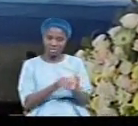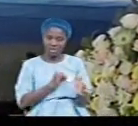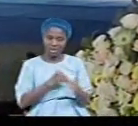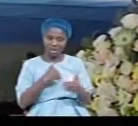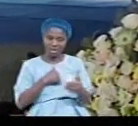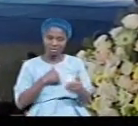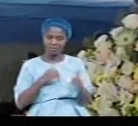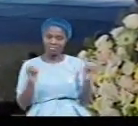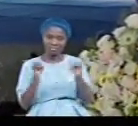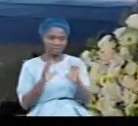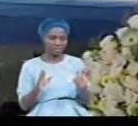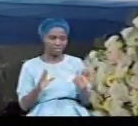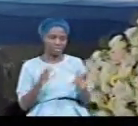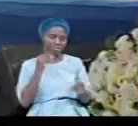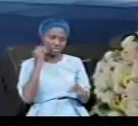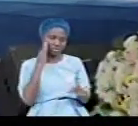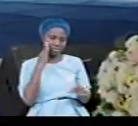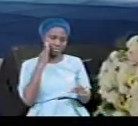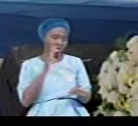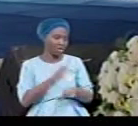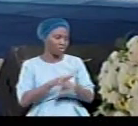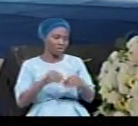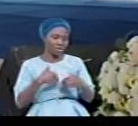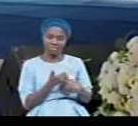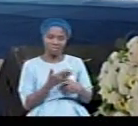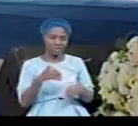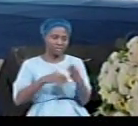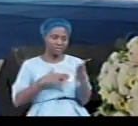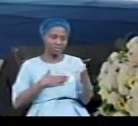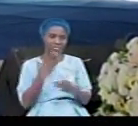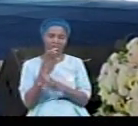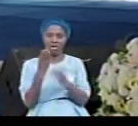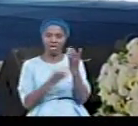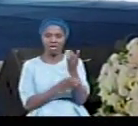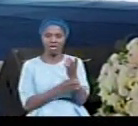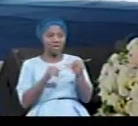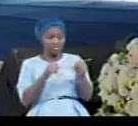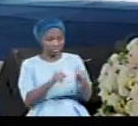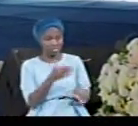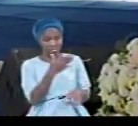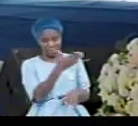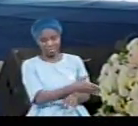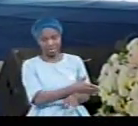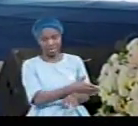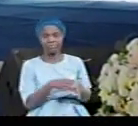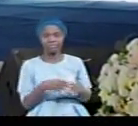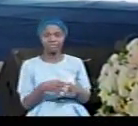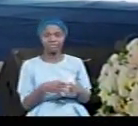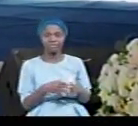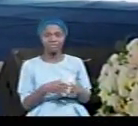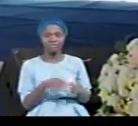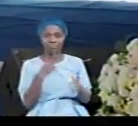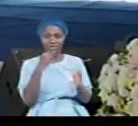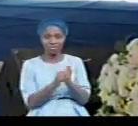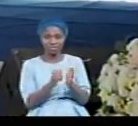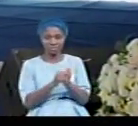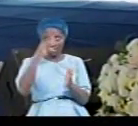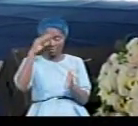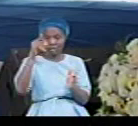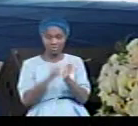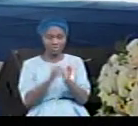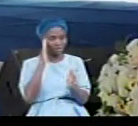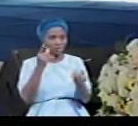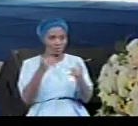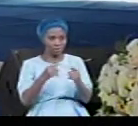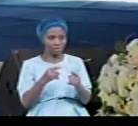there. Because yet a little while, and he that shall come shall come out of that house. He'll